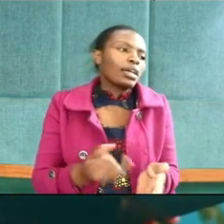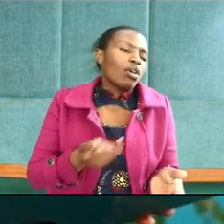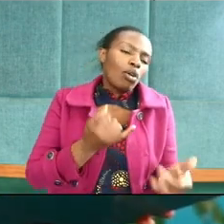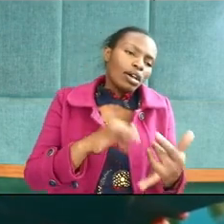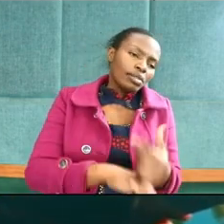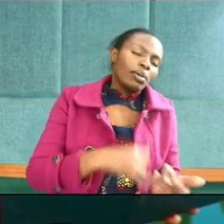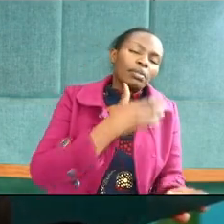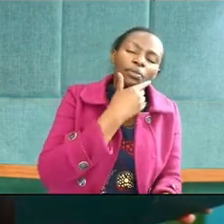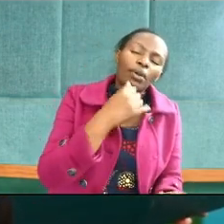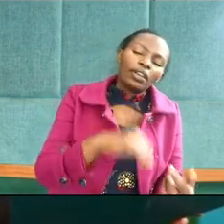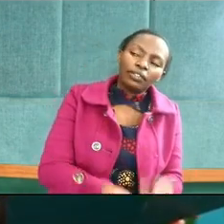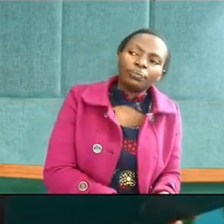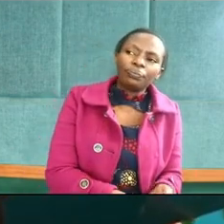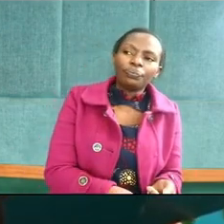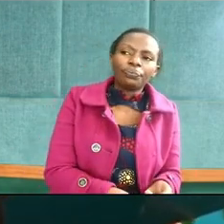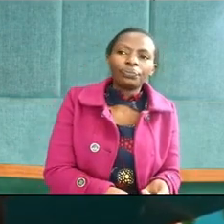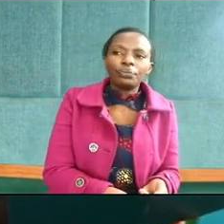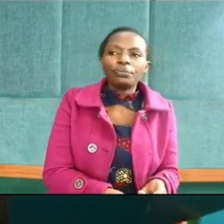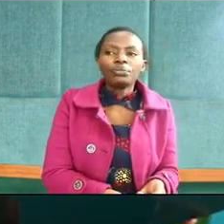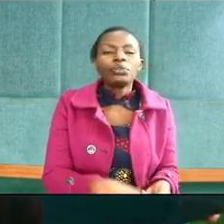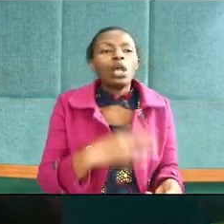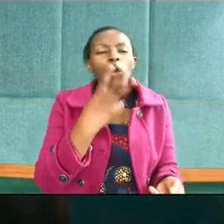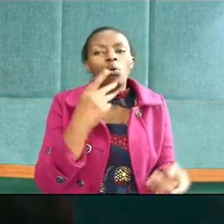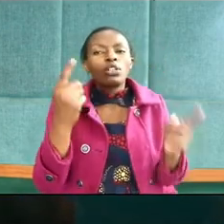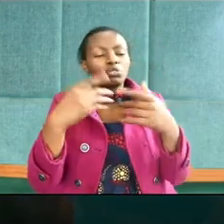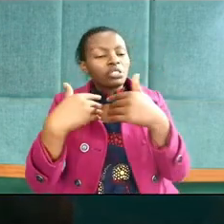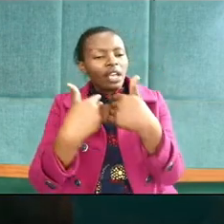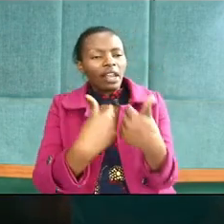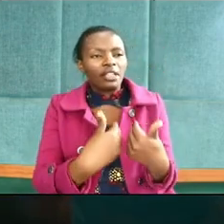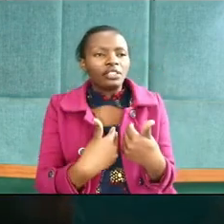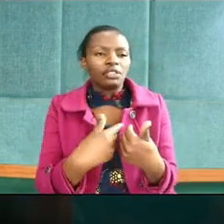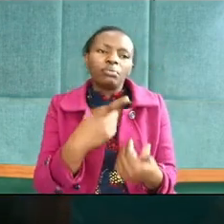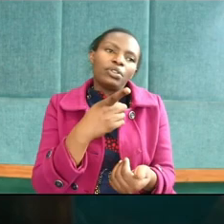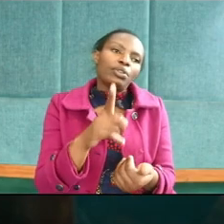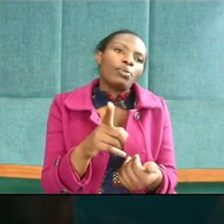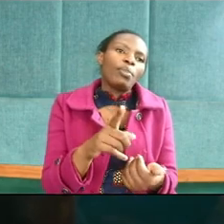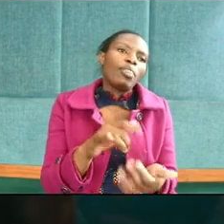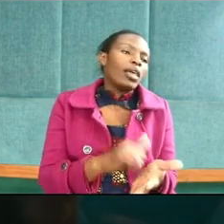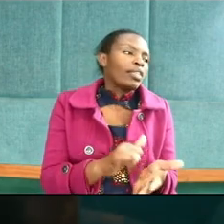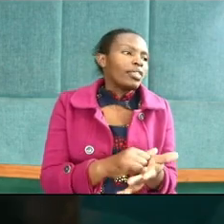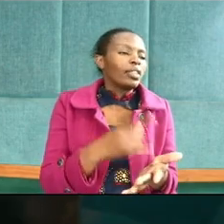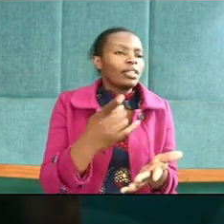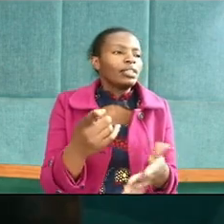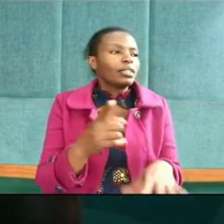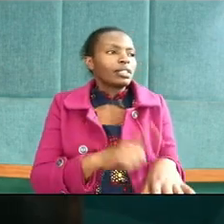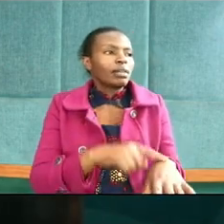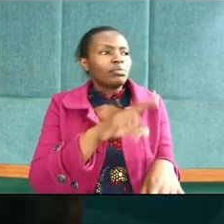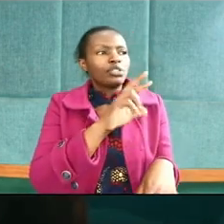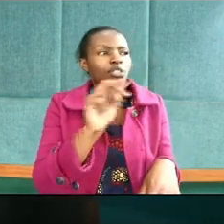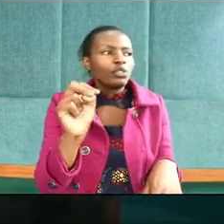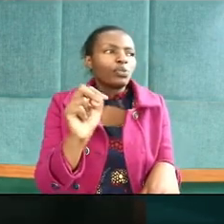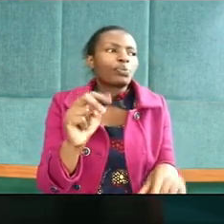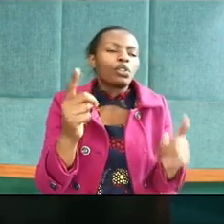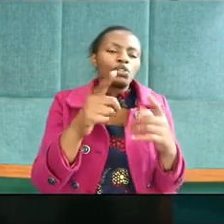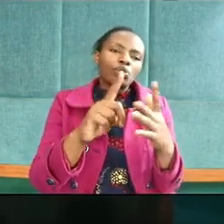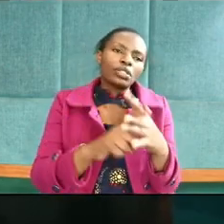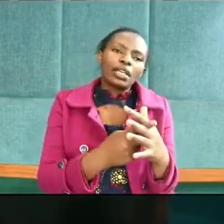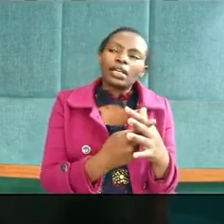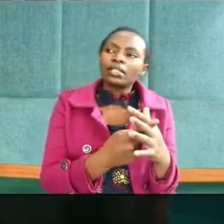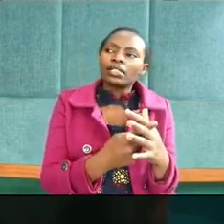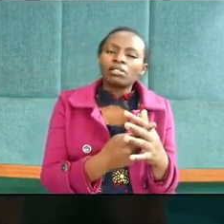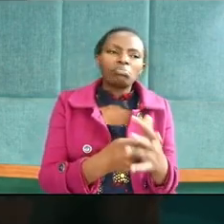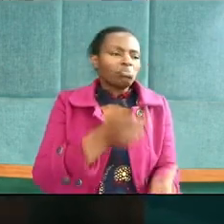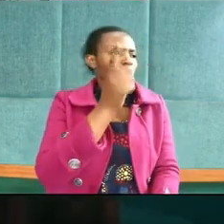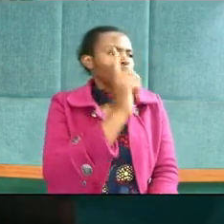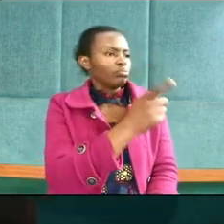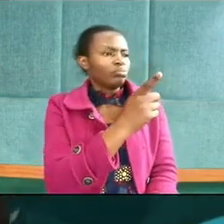wife. I want to challenge you. This is not a time to begin the blame